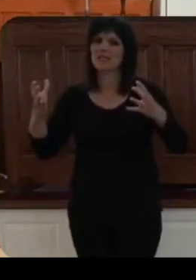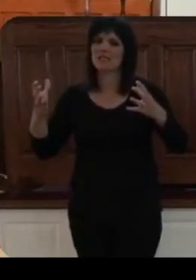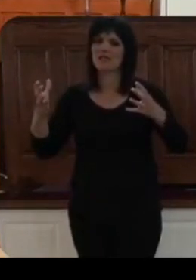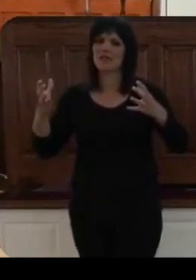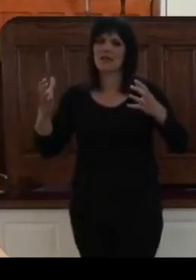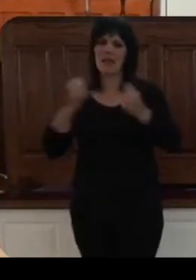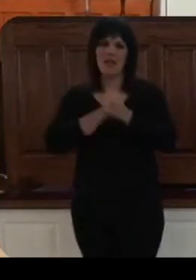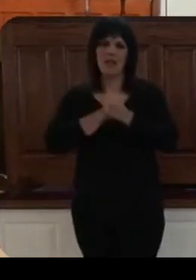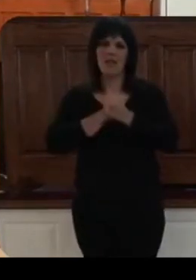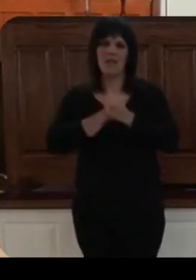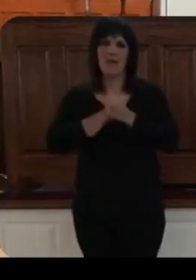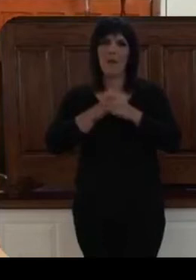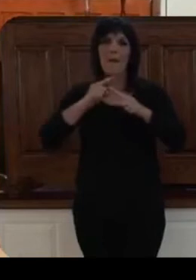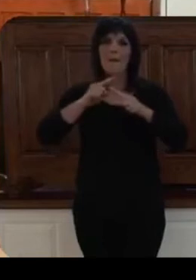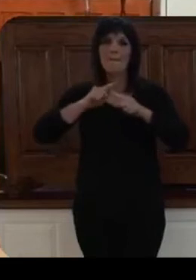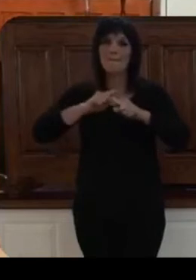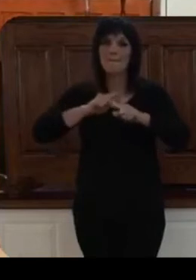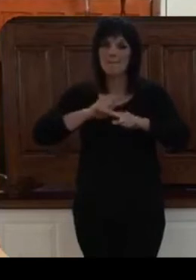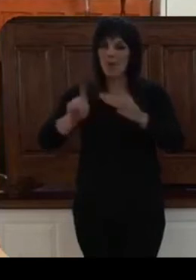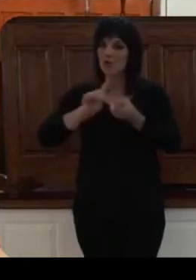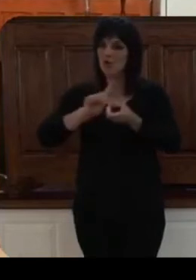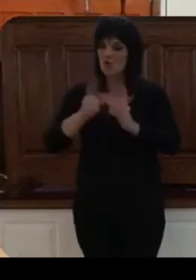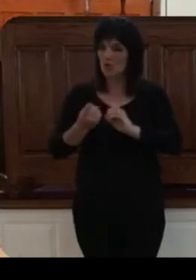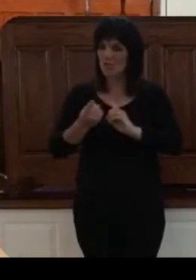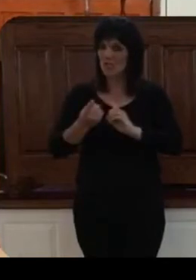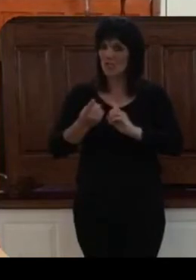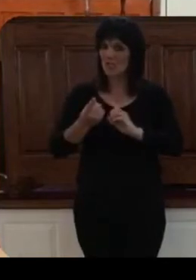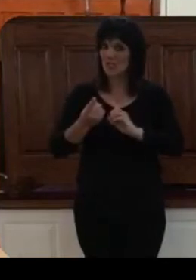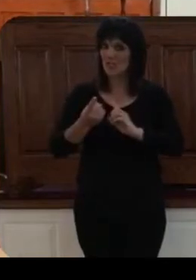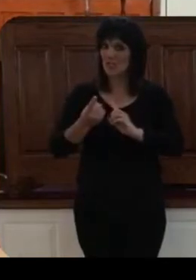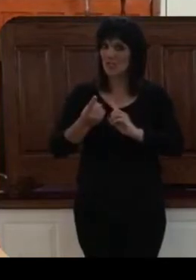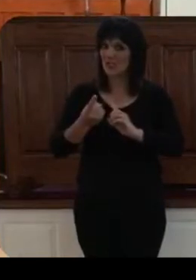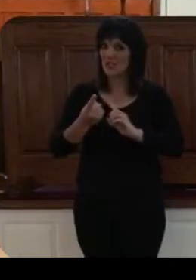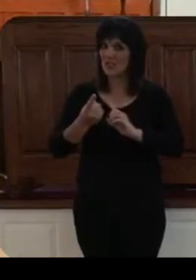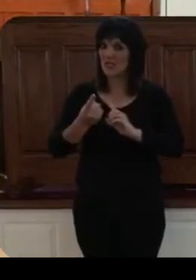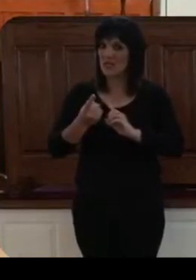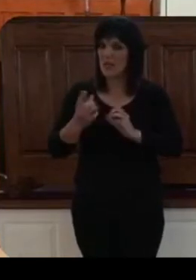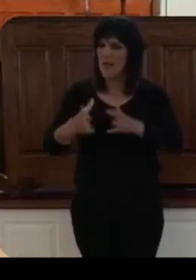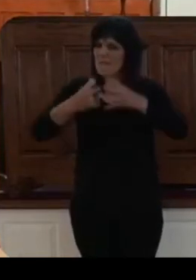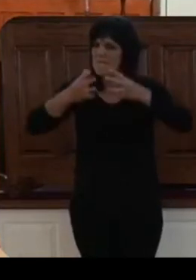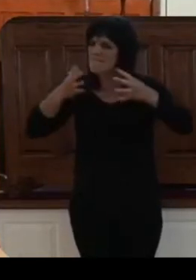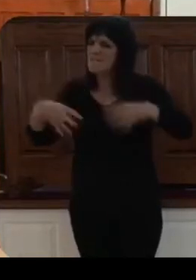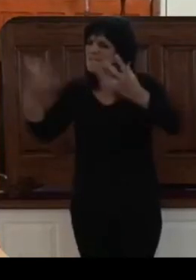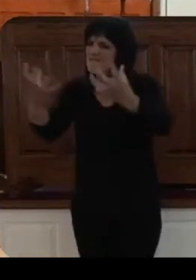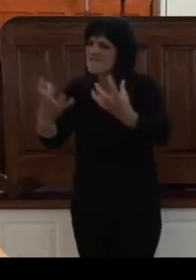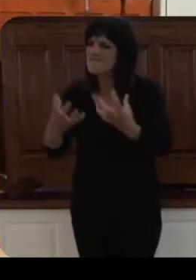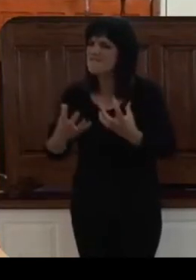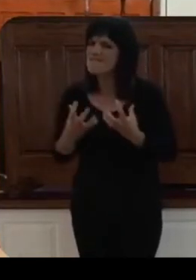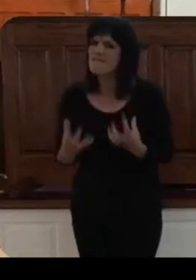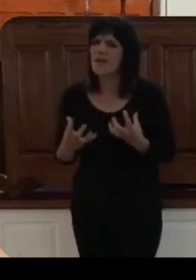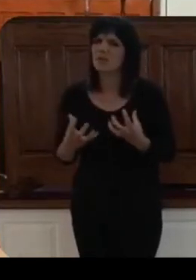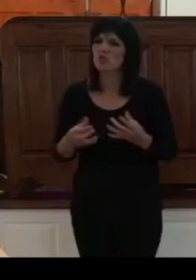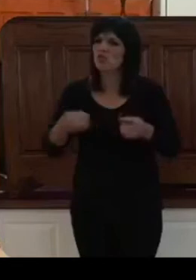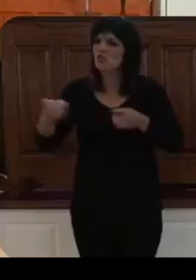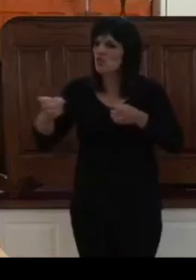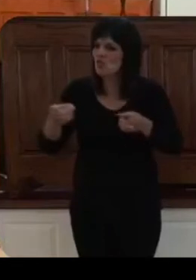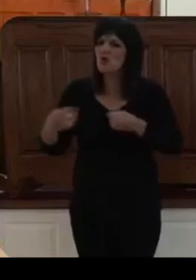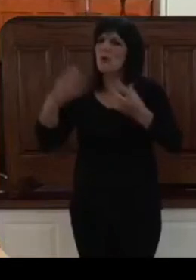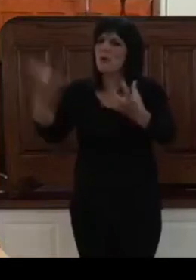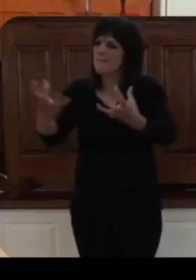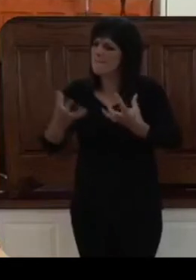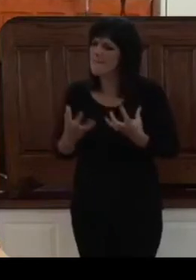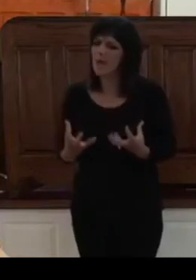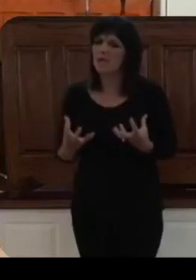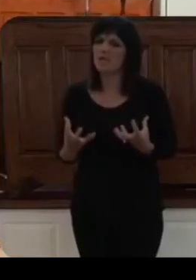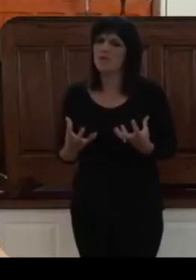And the original phrase, the original expression, is a dominating passion. It's compelling or even controlling. And in